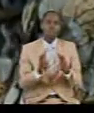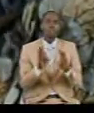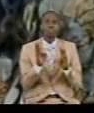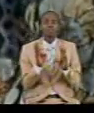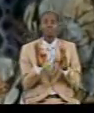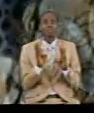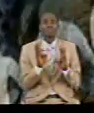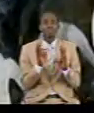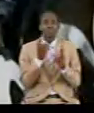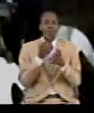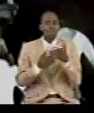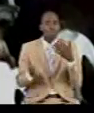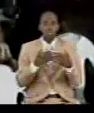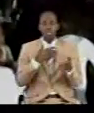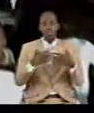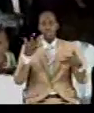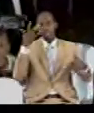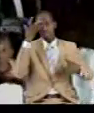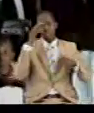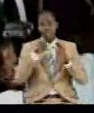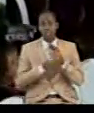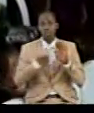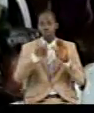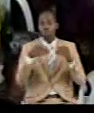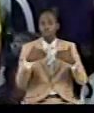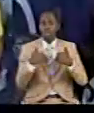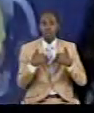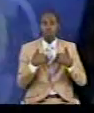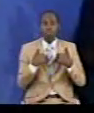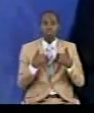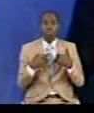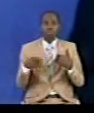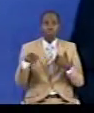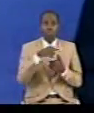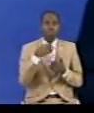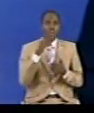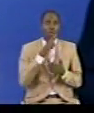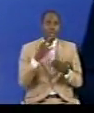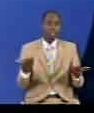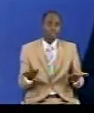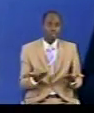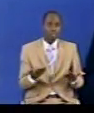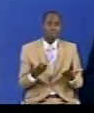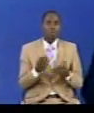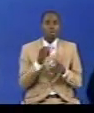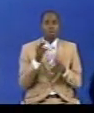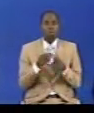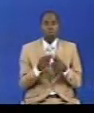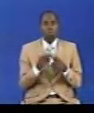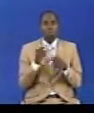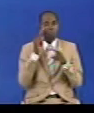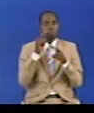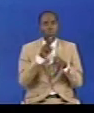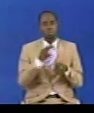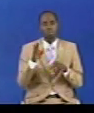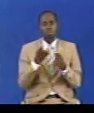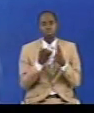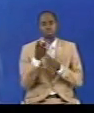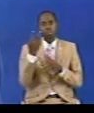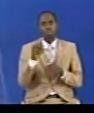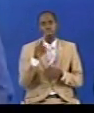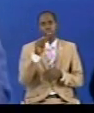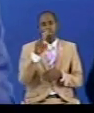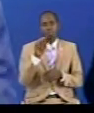Whatever sickness you have, those who are here and those who are listening over the radio, television,